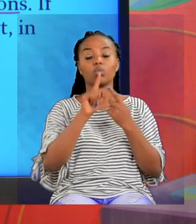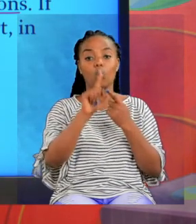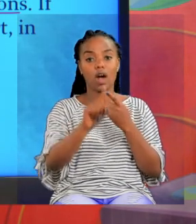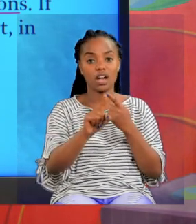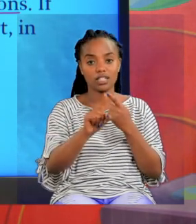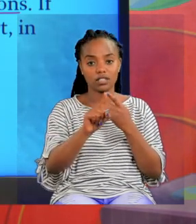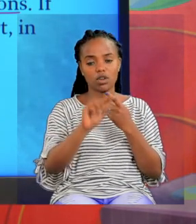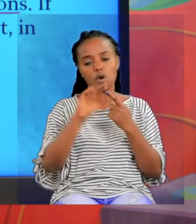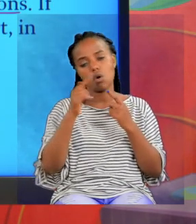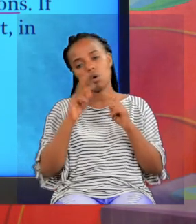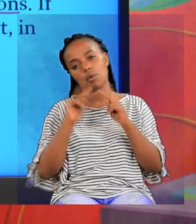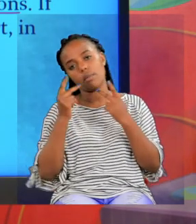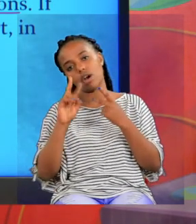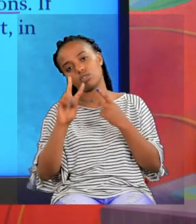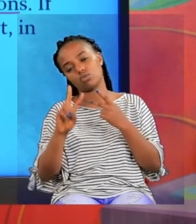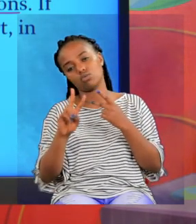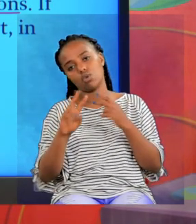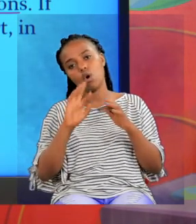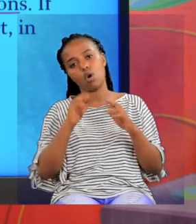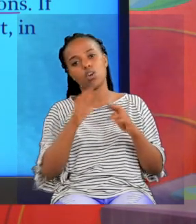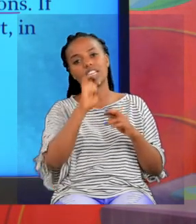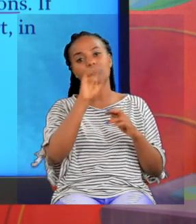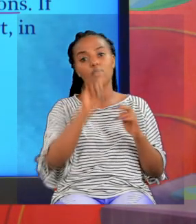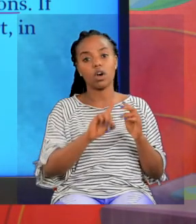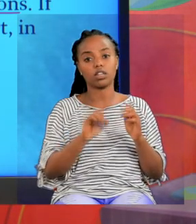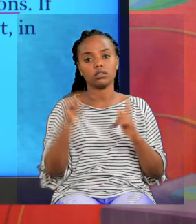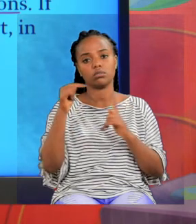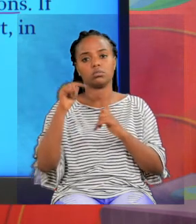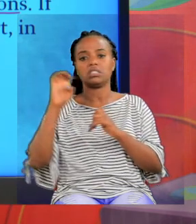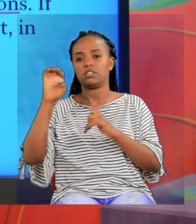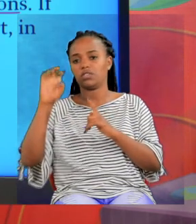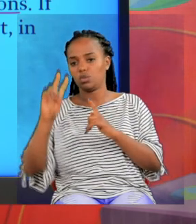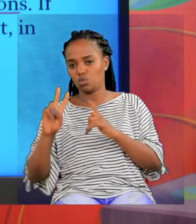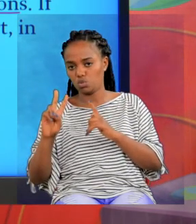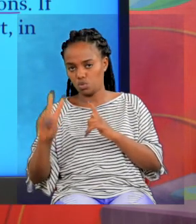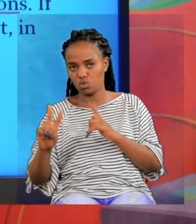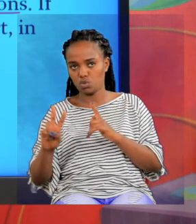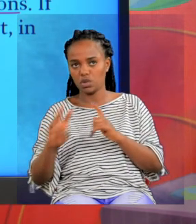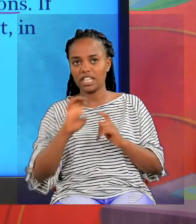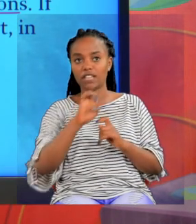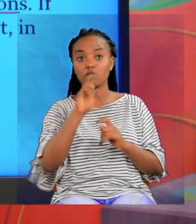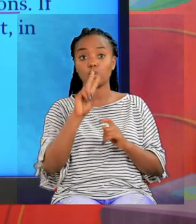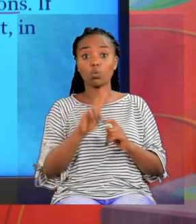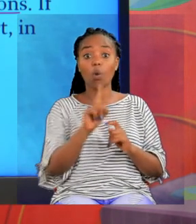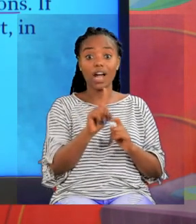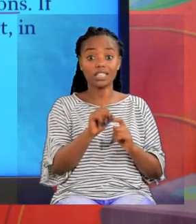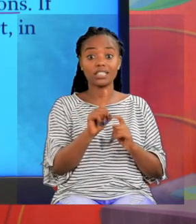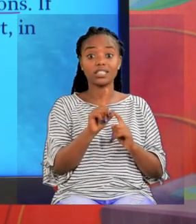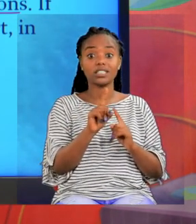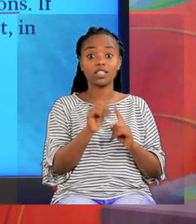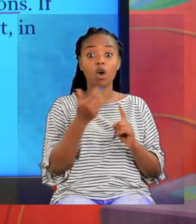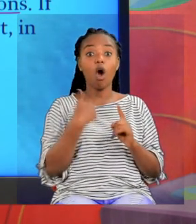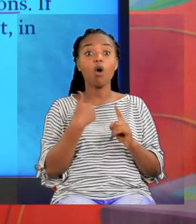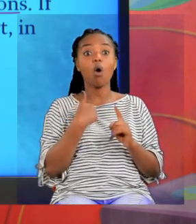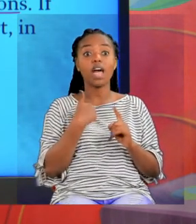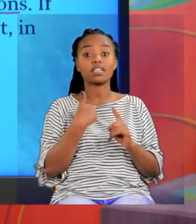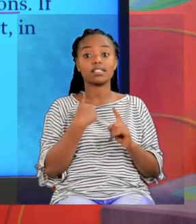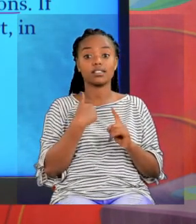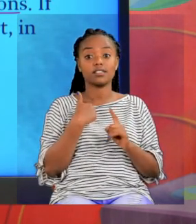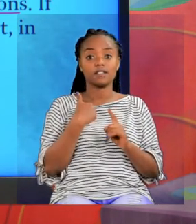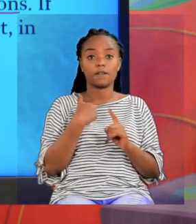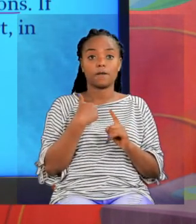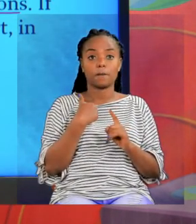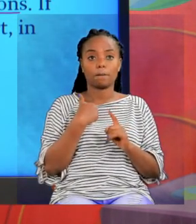1 or part 2, from event 1 or event 2. Event 1 here occurs, event